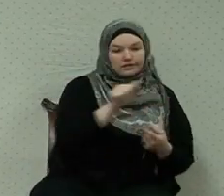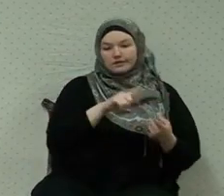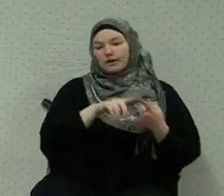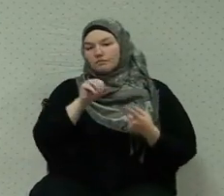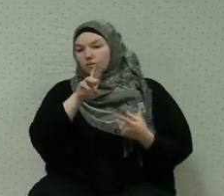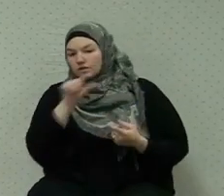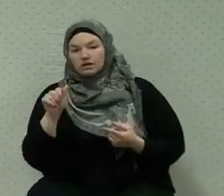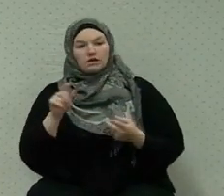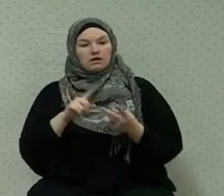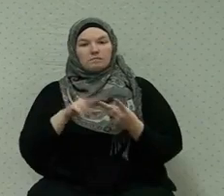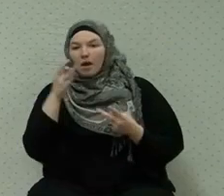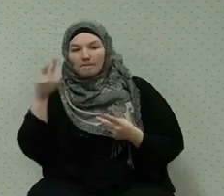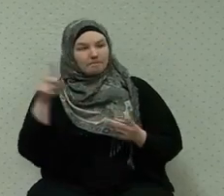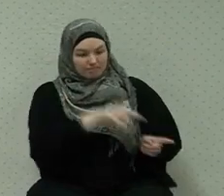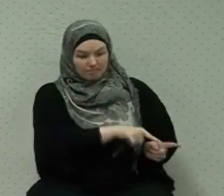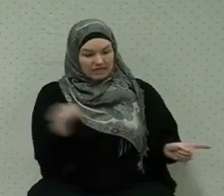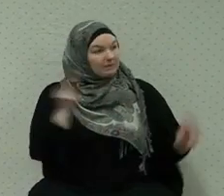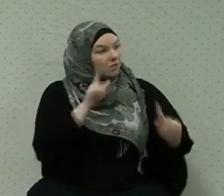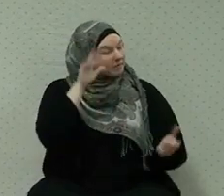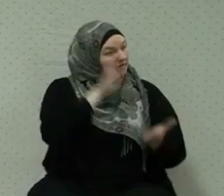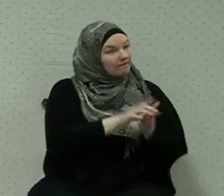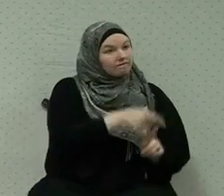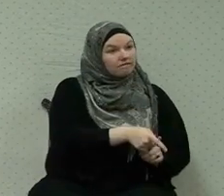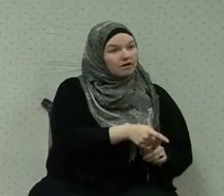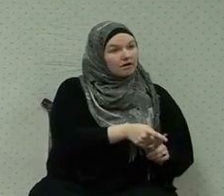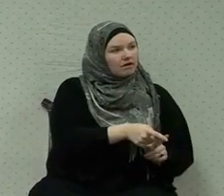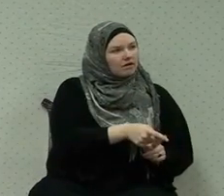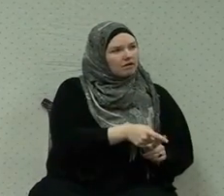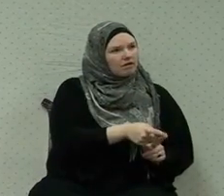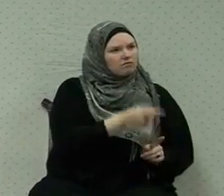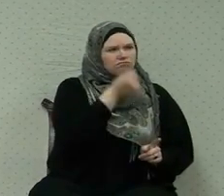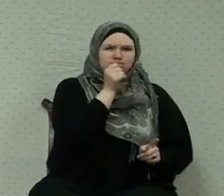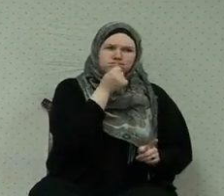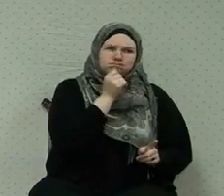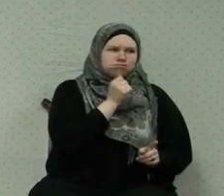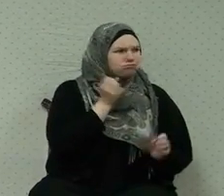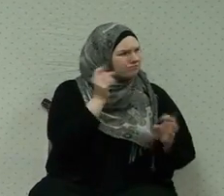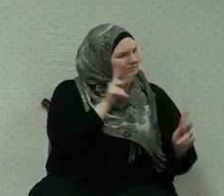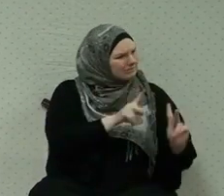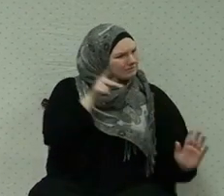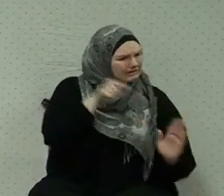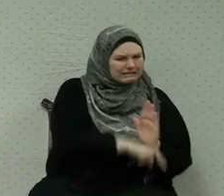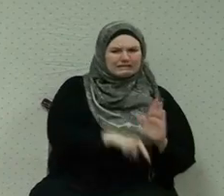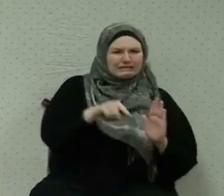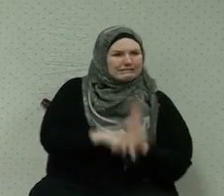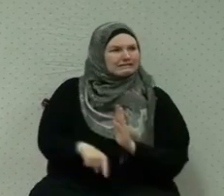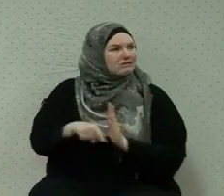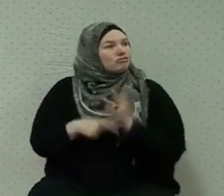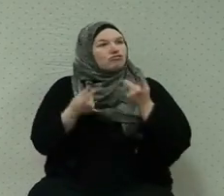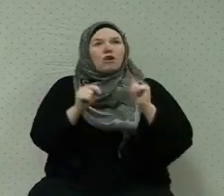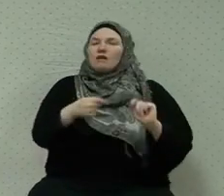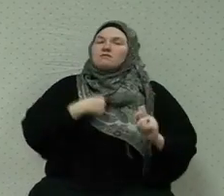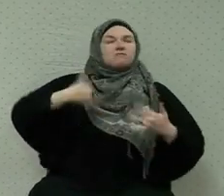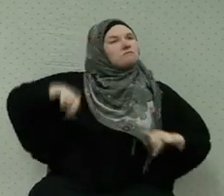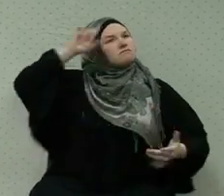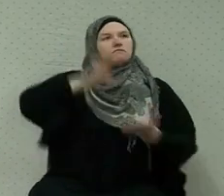they were tortured in their early days of trying to hold on to their faith.